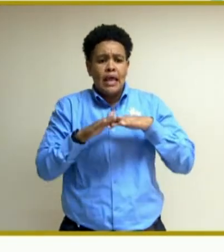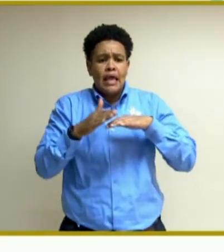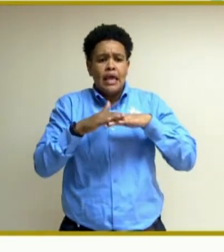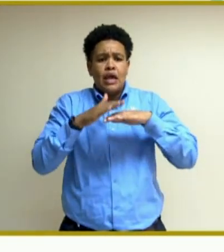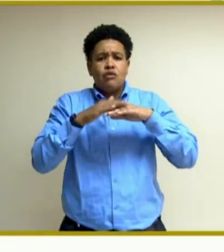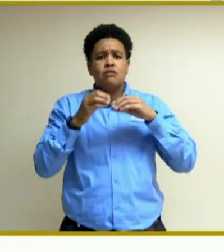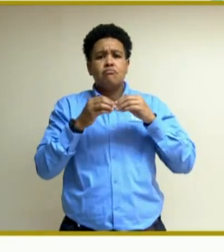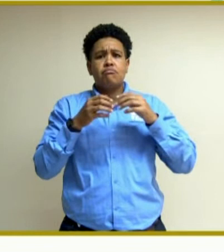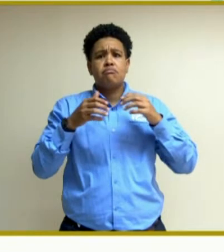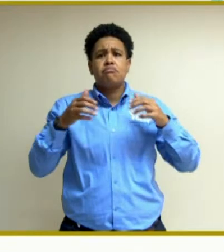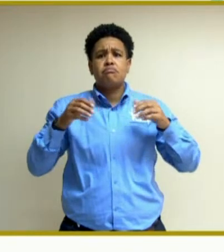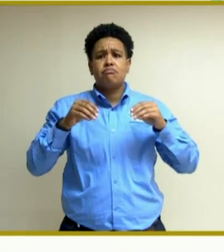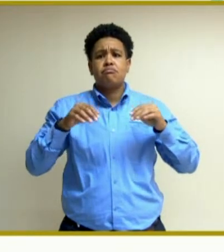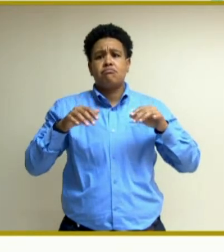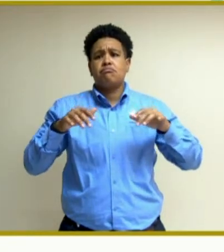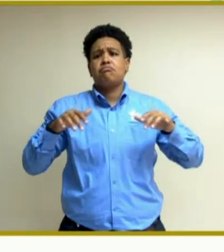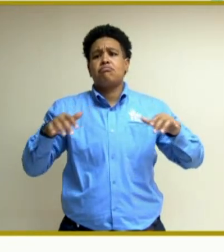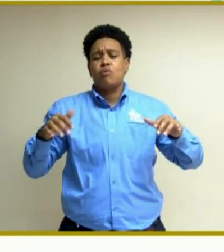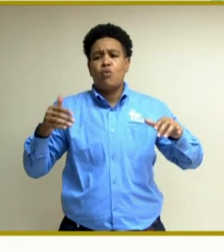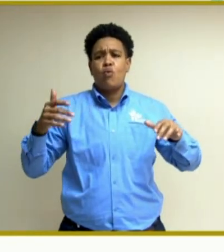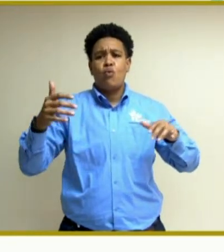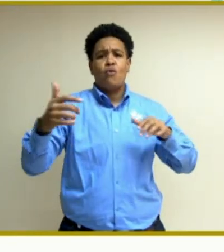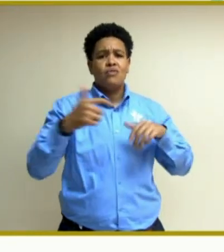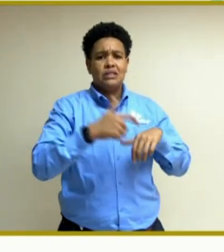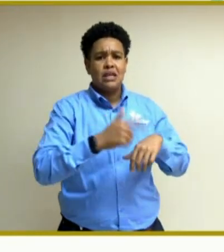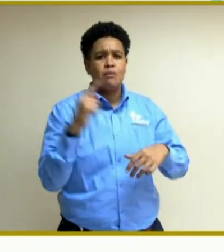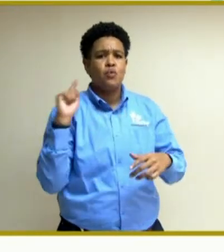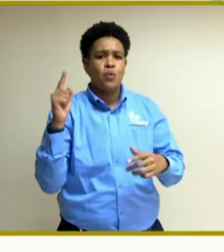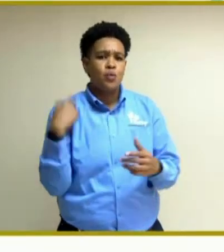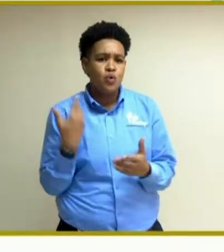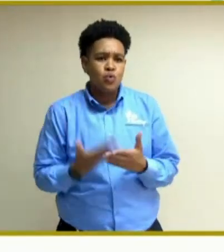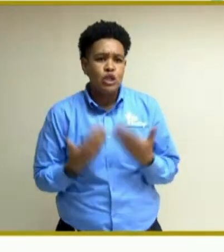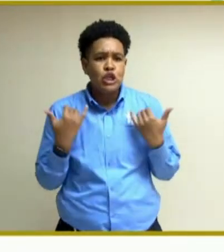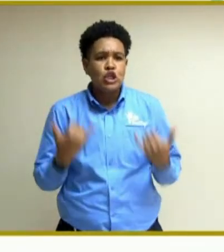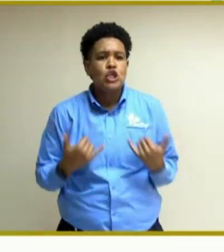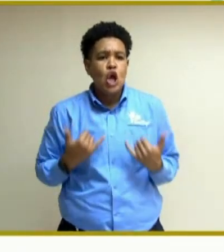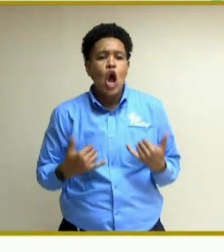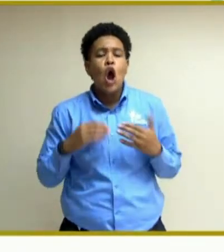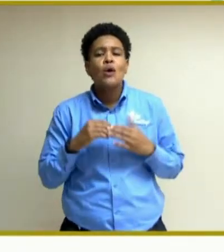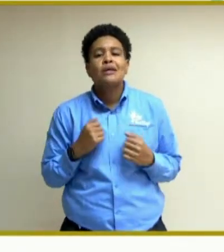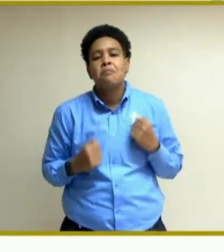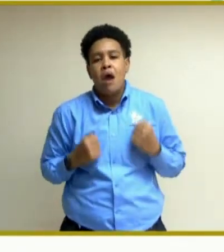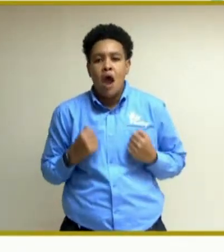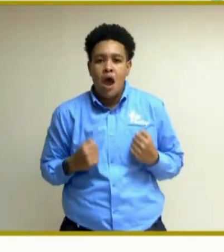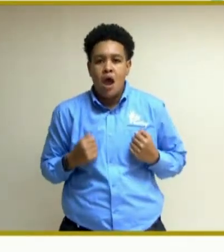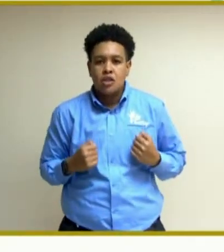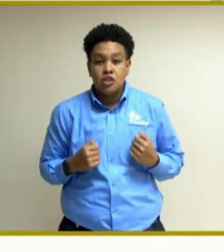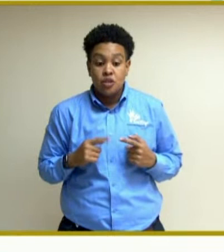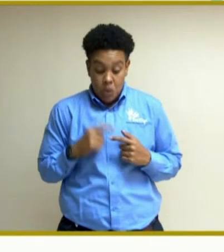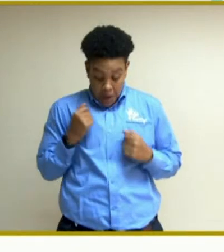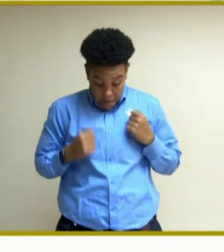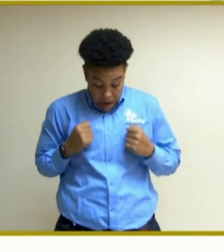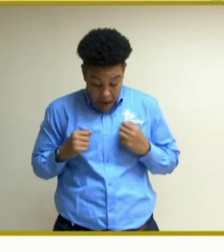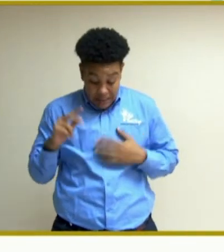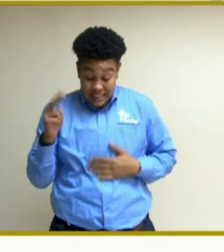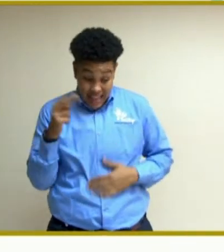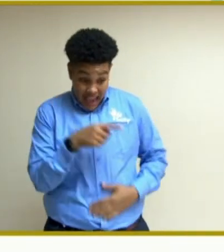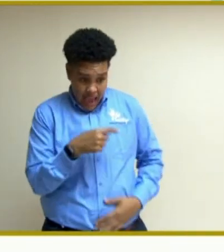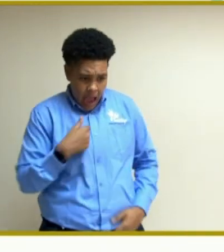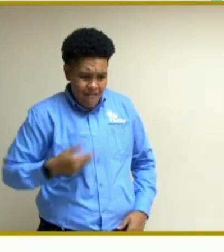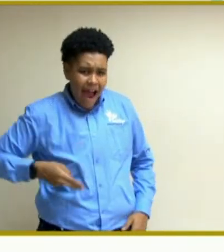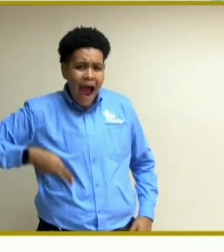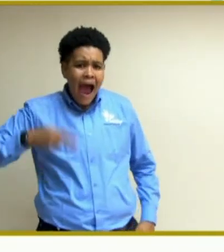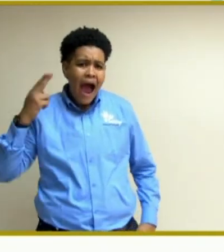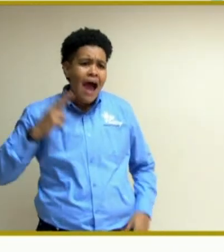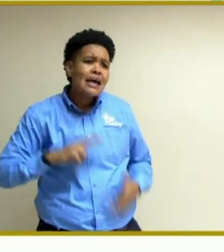over time to where we are now in March, with March 2nd having the